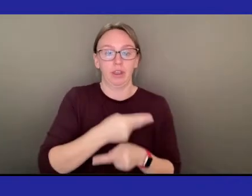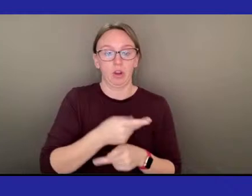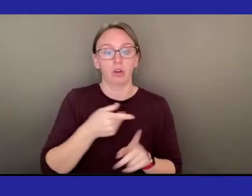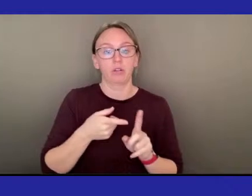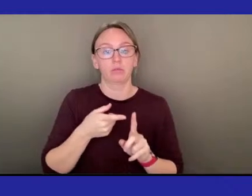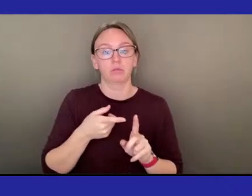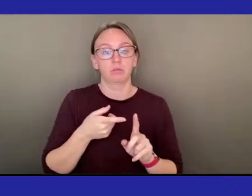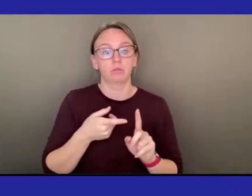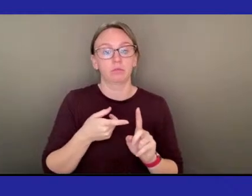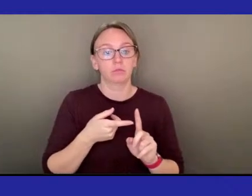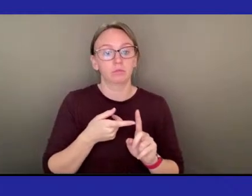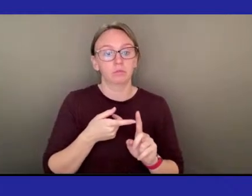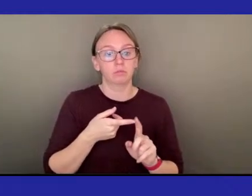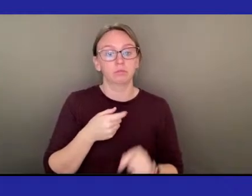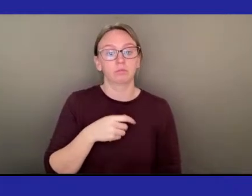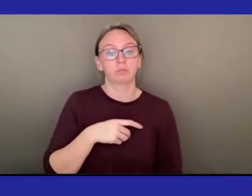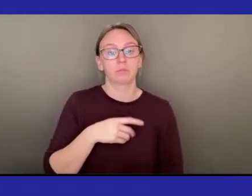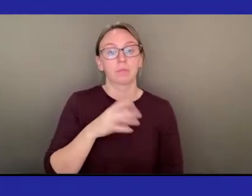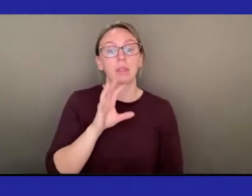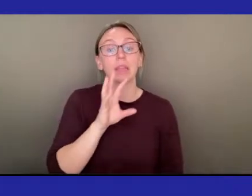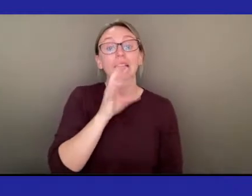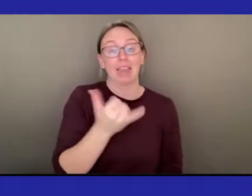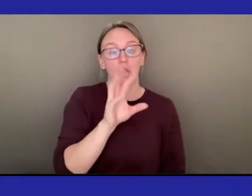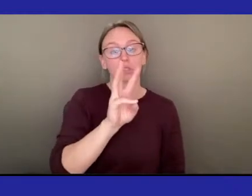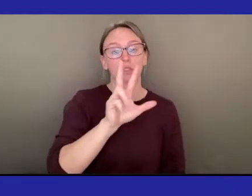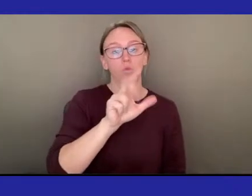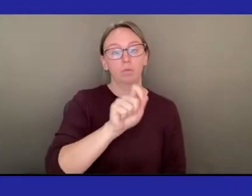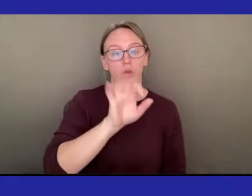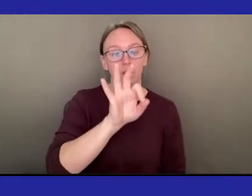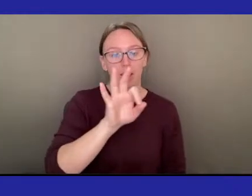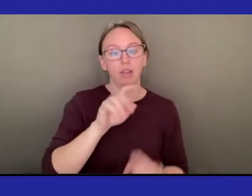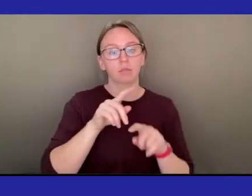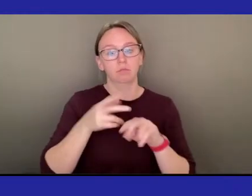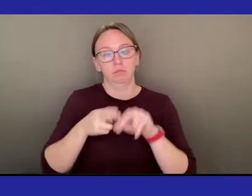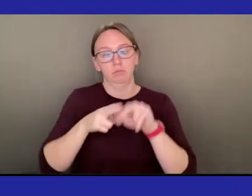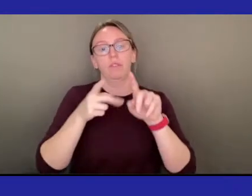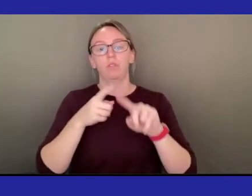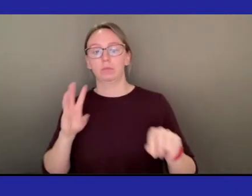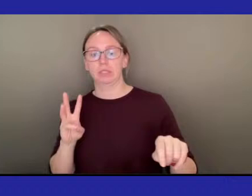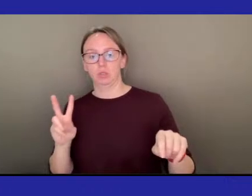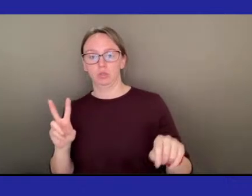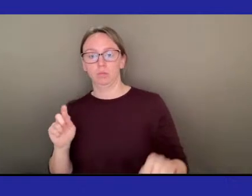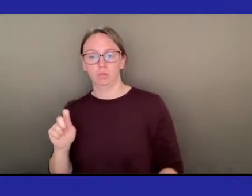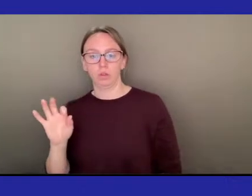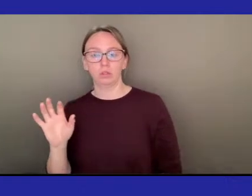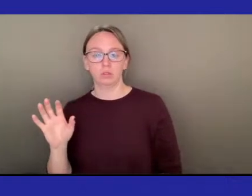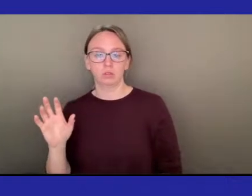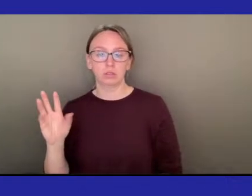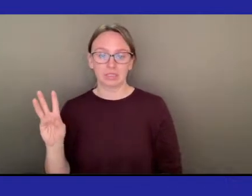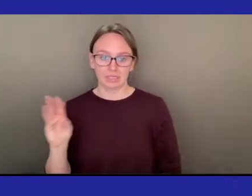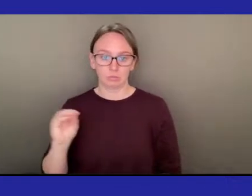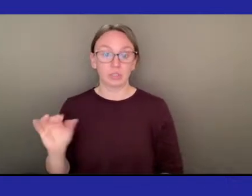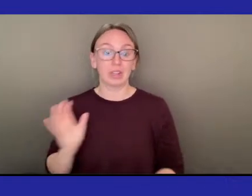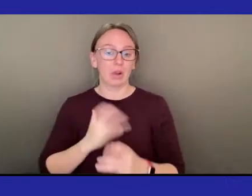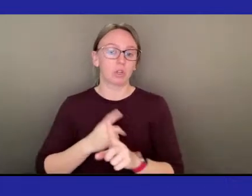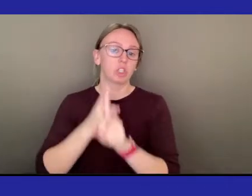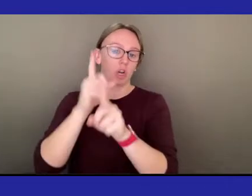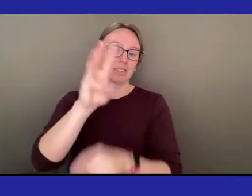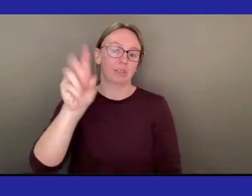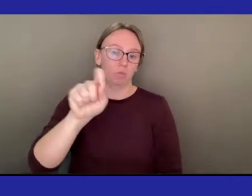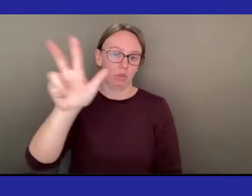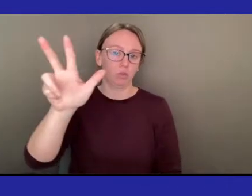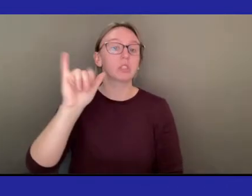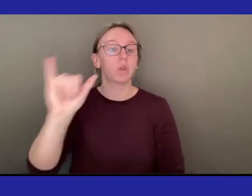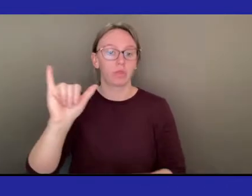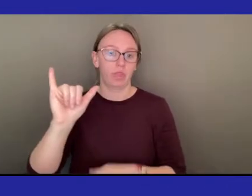63.9. Still below target of 66.3. And so these targets do come to us from Press Ganey. They look